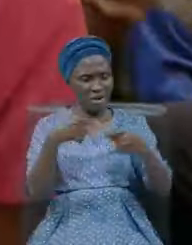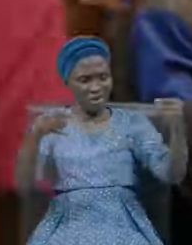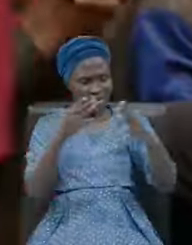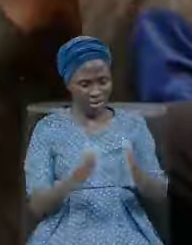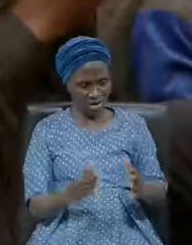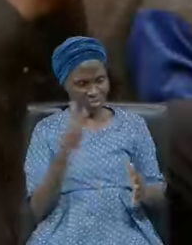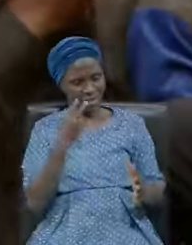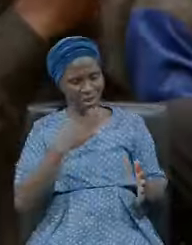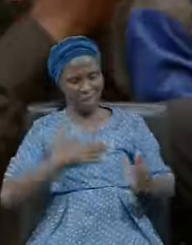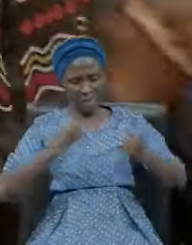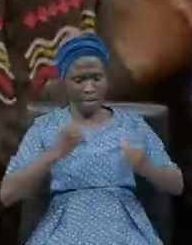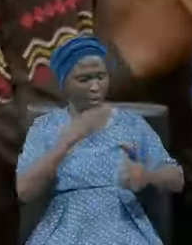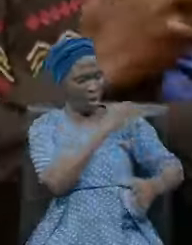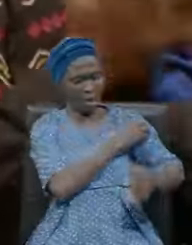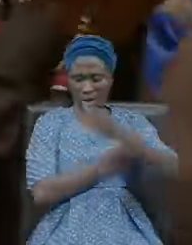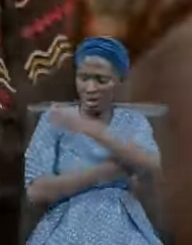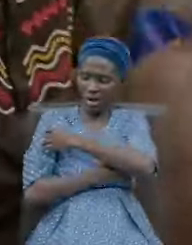have anointing,